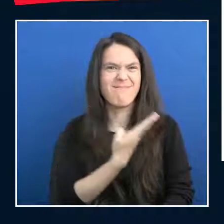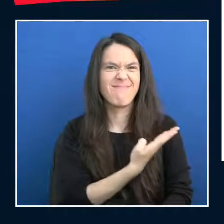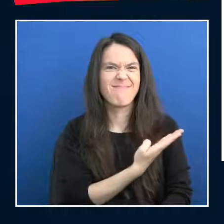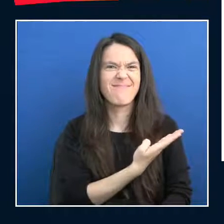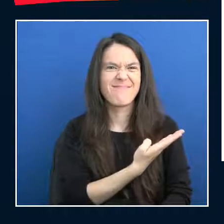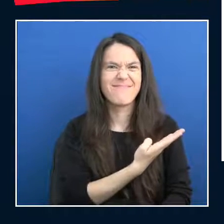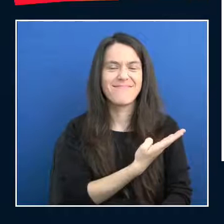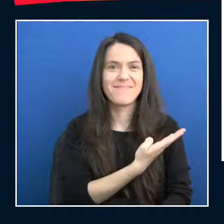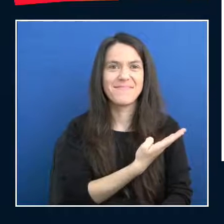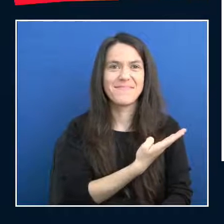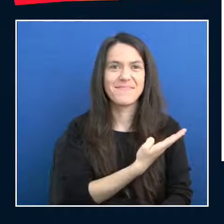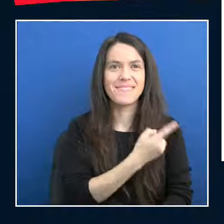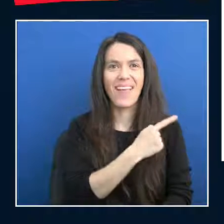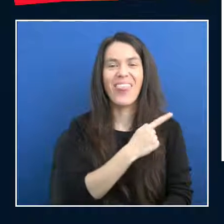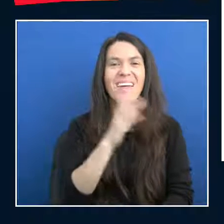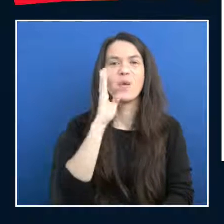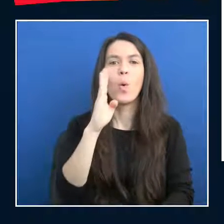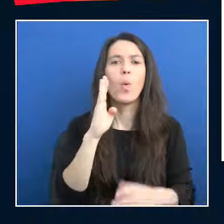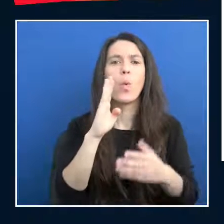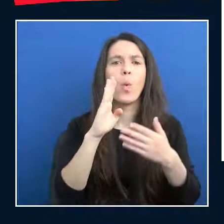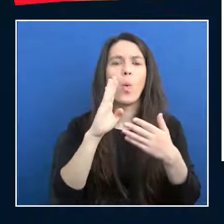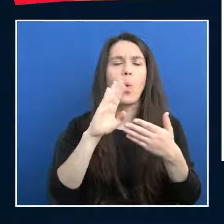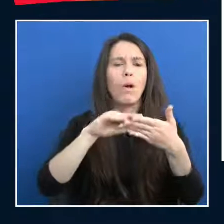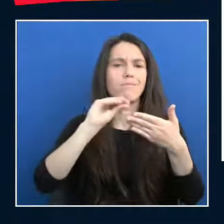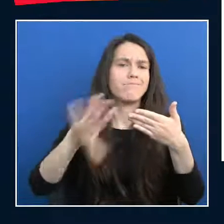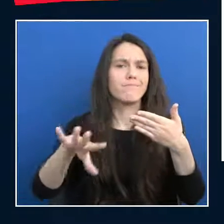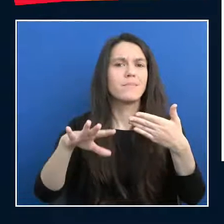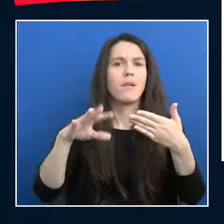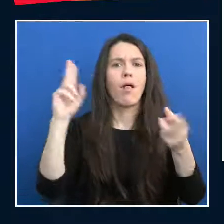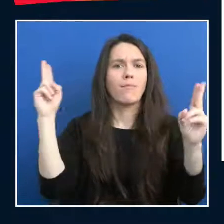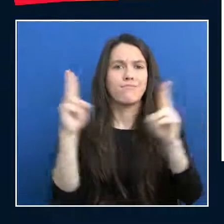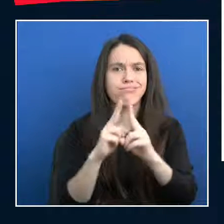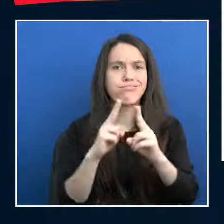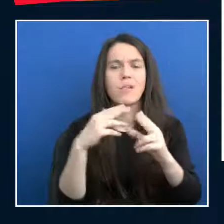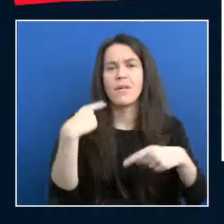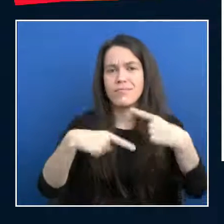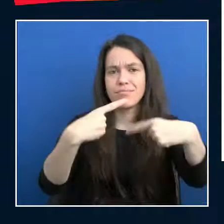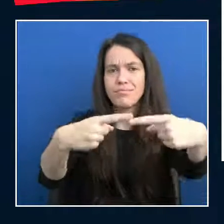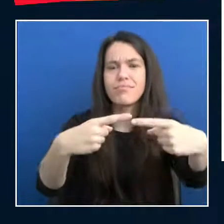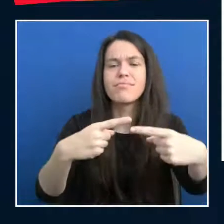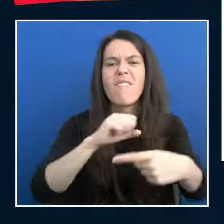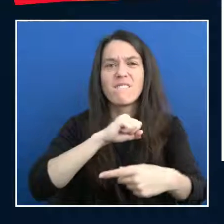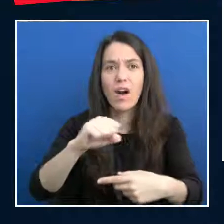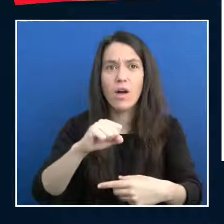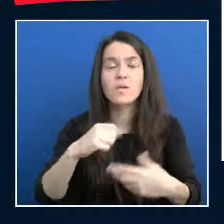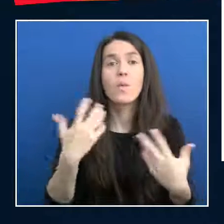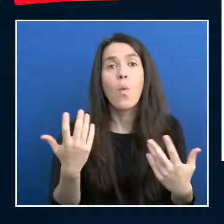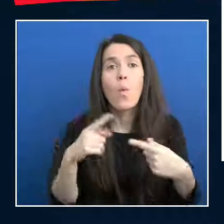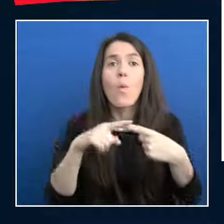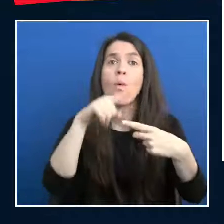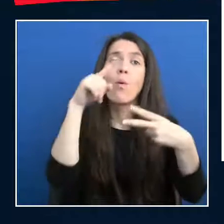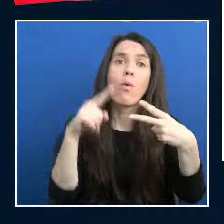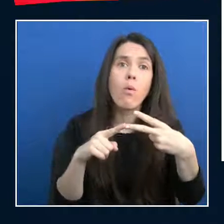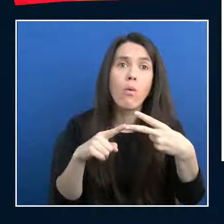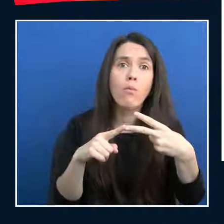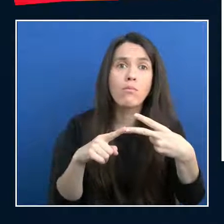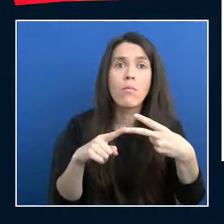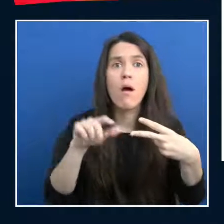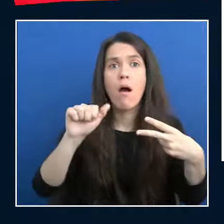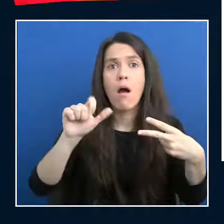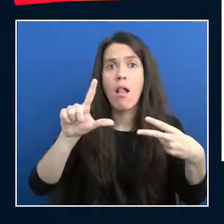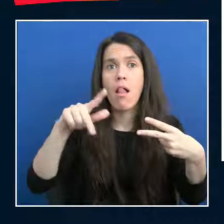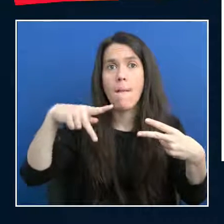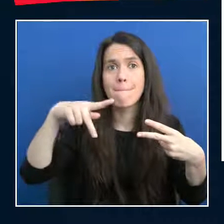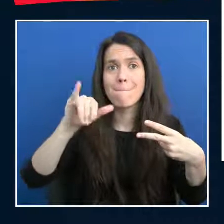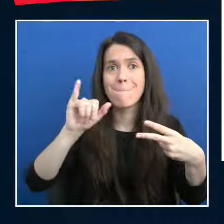to be like deployed somewhere. It can be like logs or something else. Or you can use the Alpine version. And with